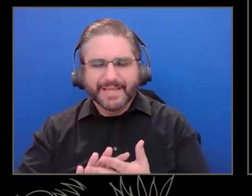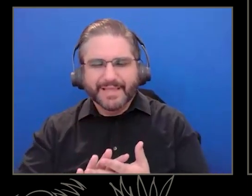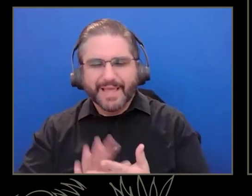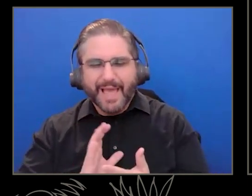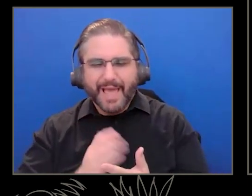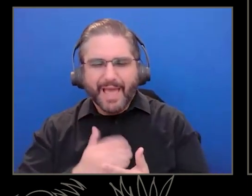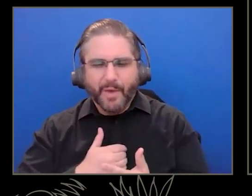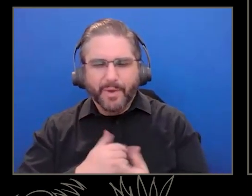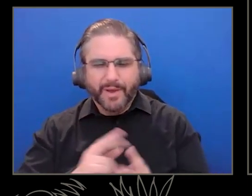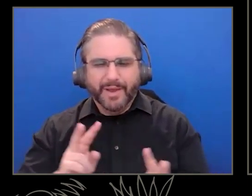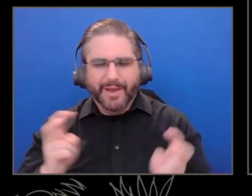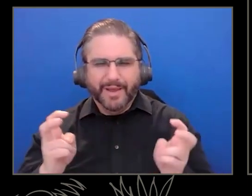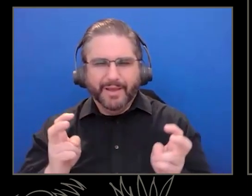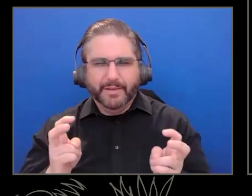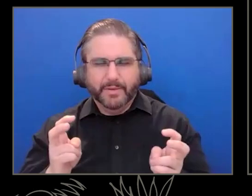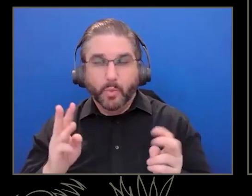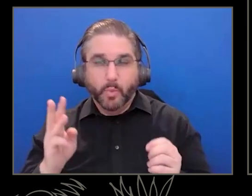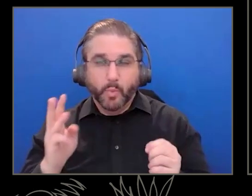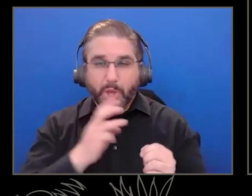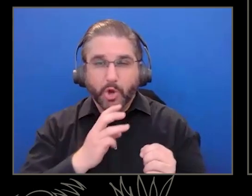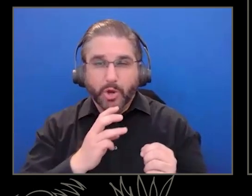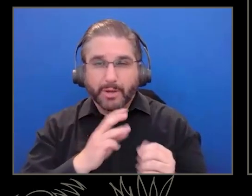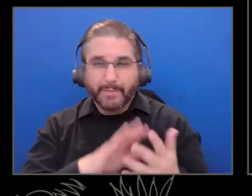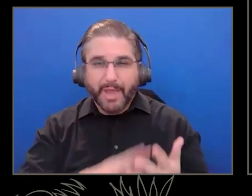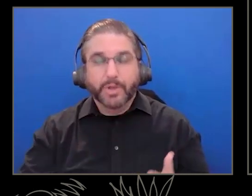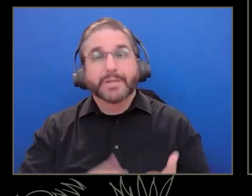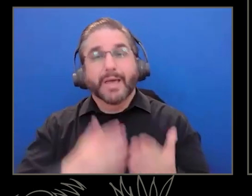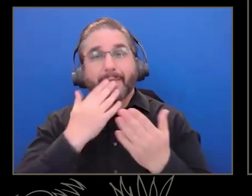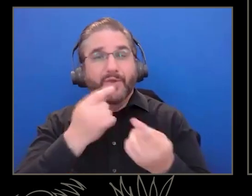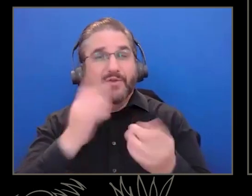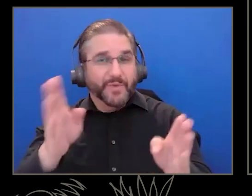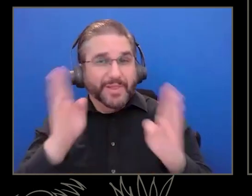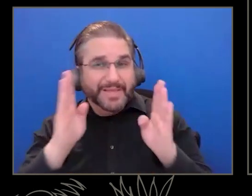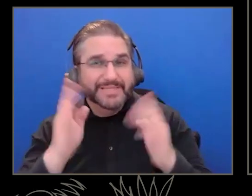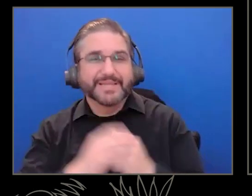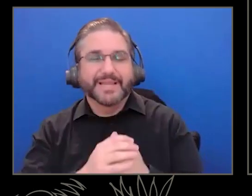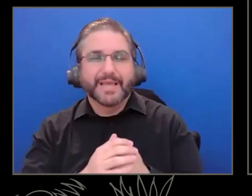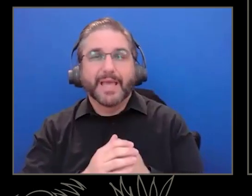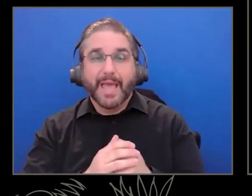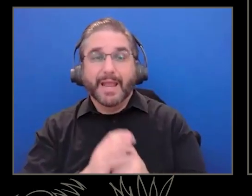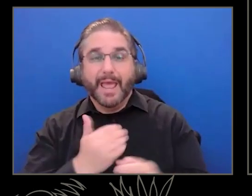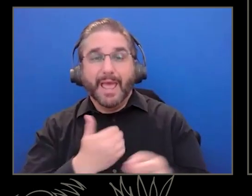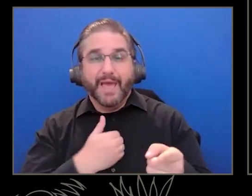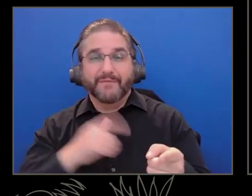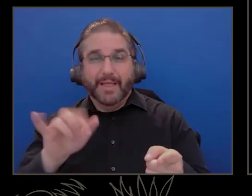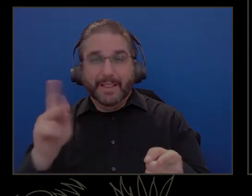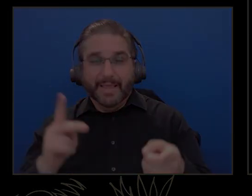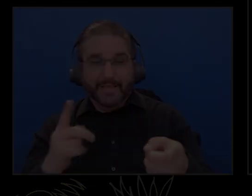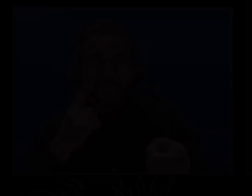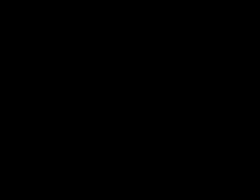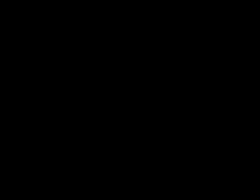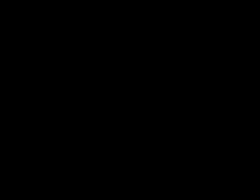And yeah, thank you for listening. And you can see the talk links in there.